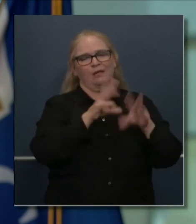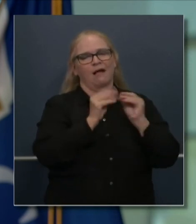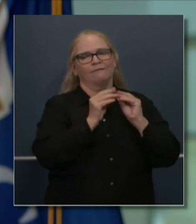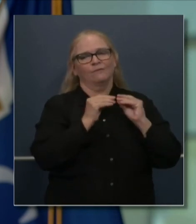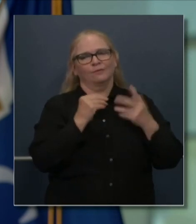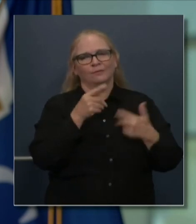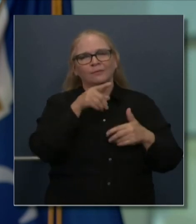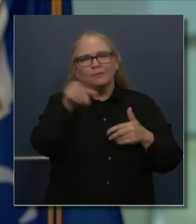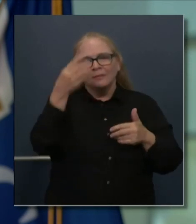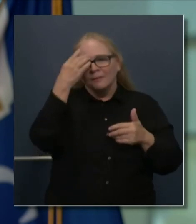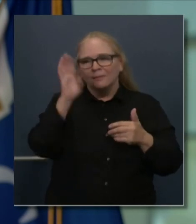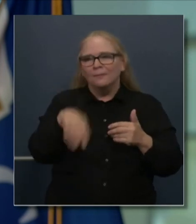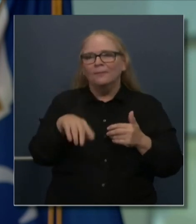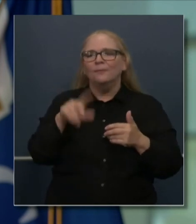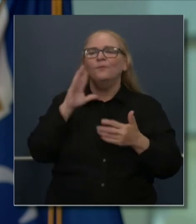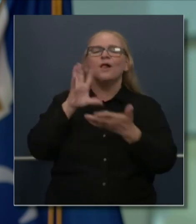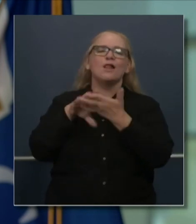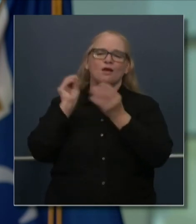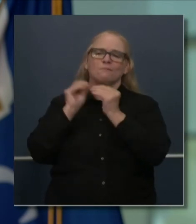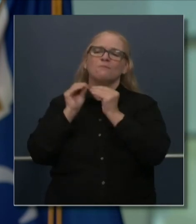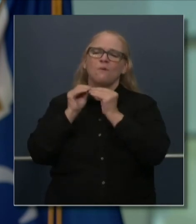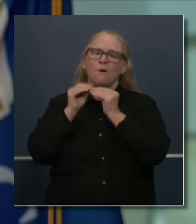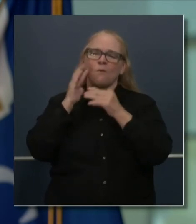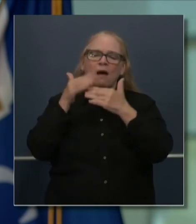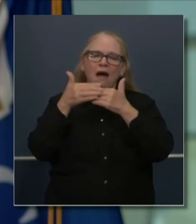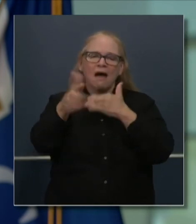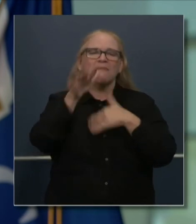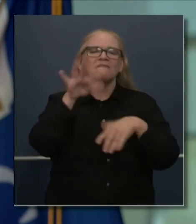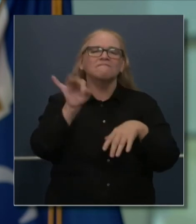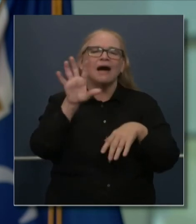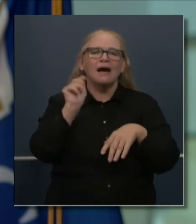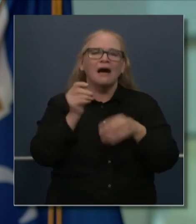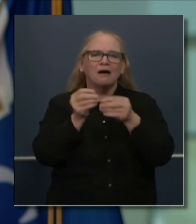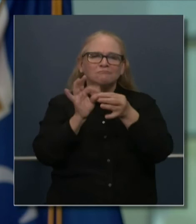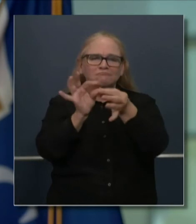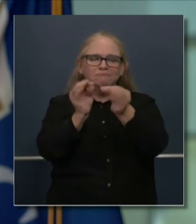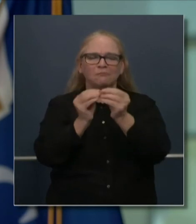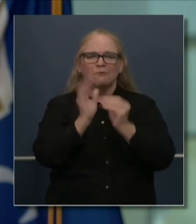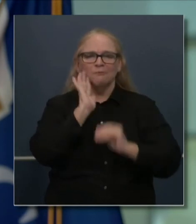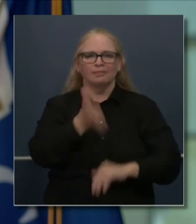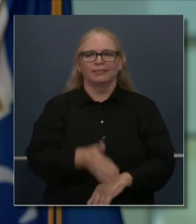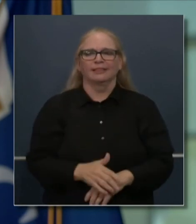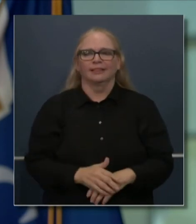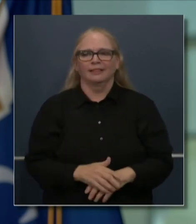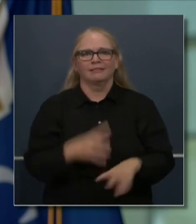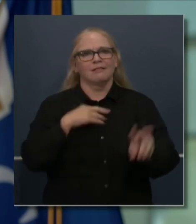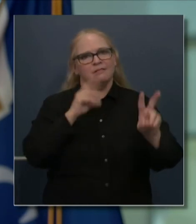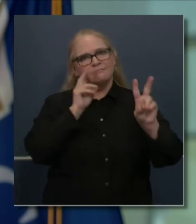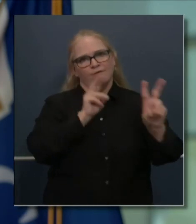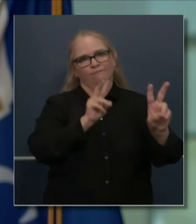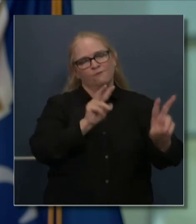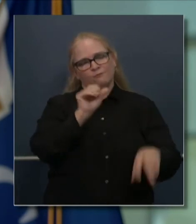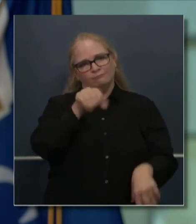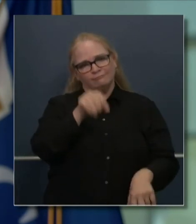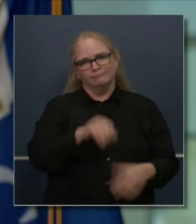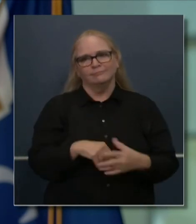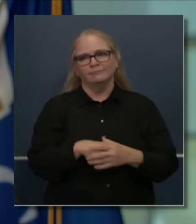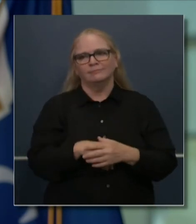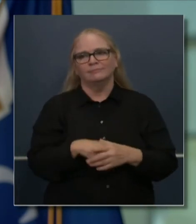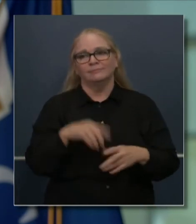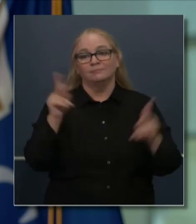more about that in the next few days. But more important than anything else, I look forward to the people of the United States